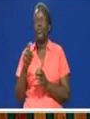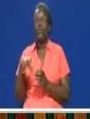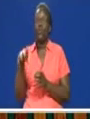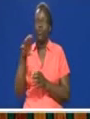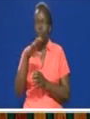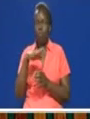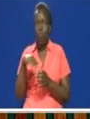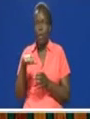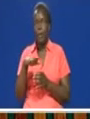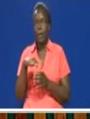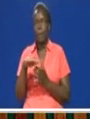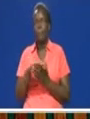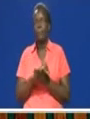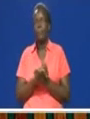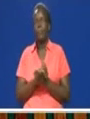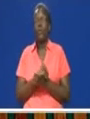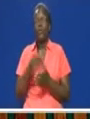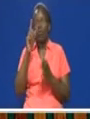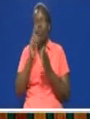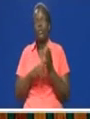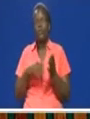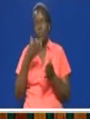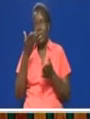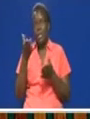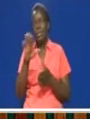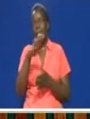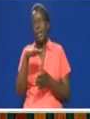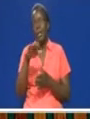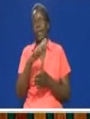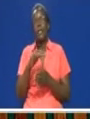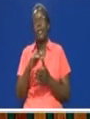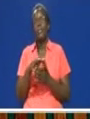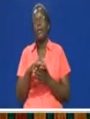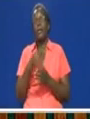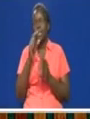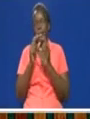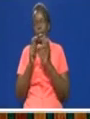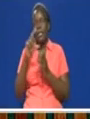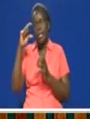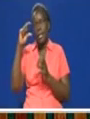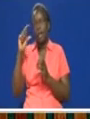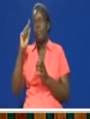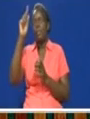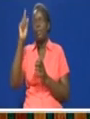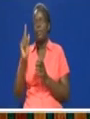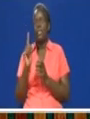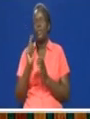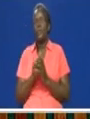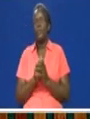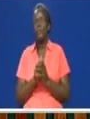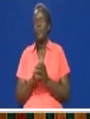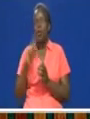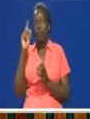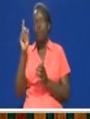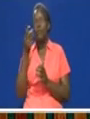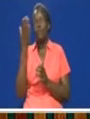situation. So what are some of these areas that are tested in grammar examinations? One of